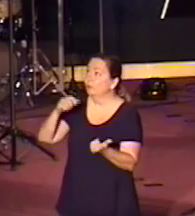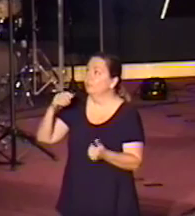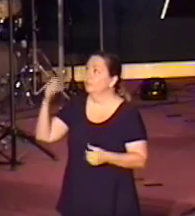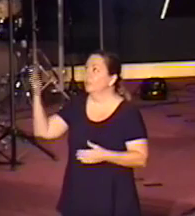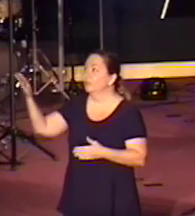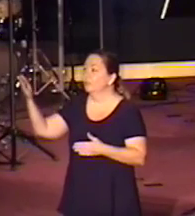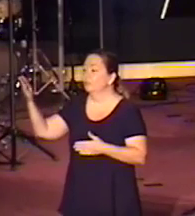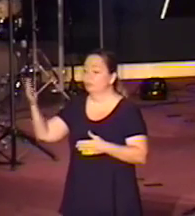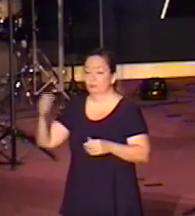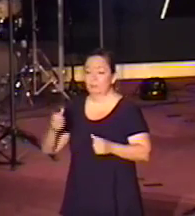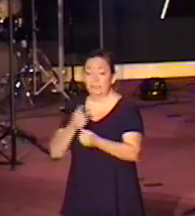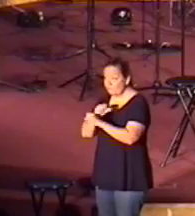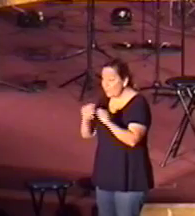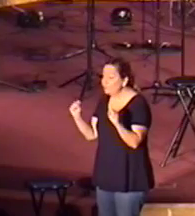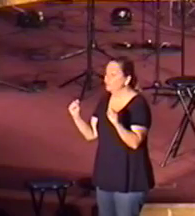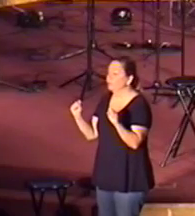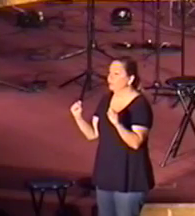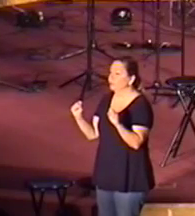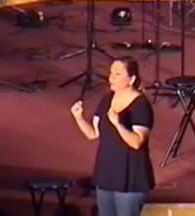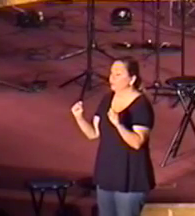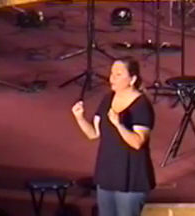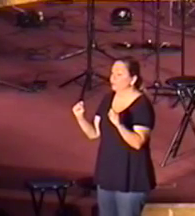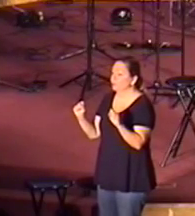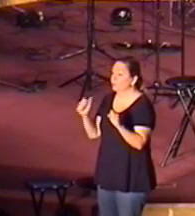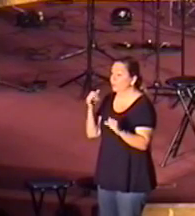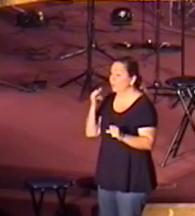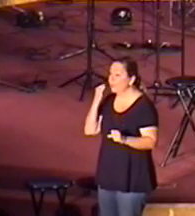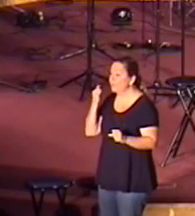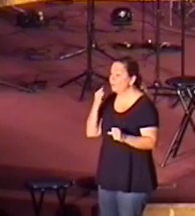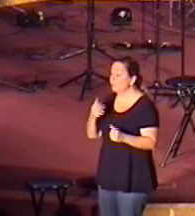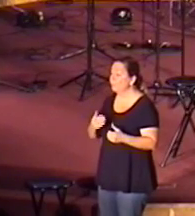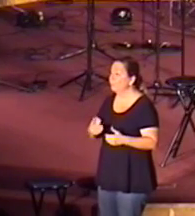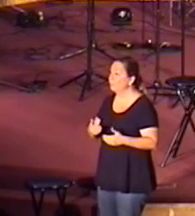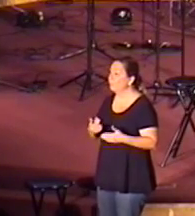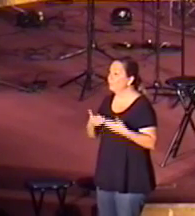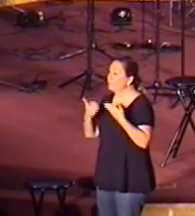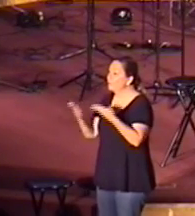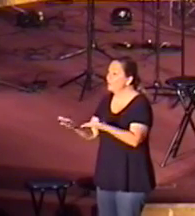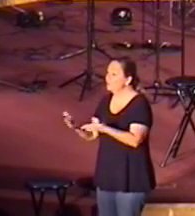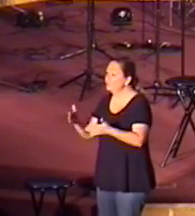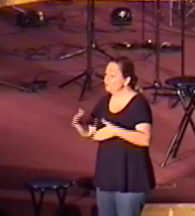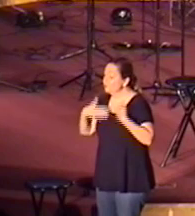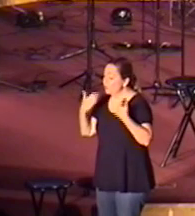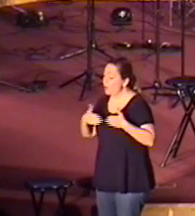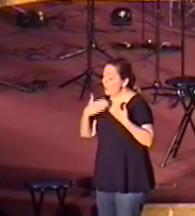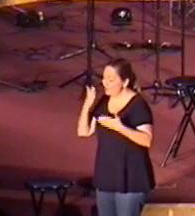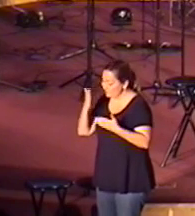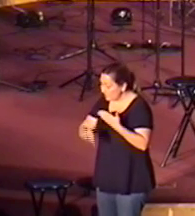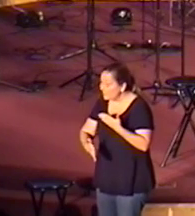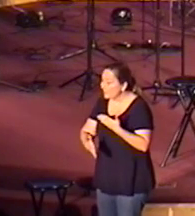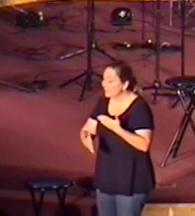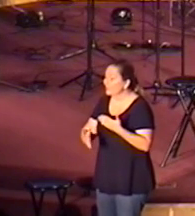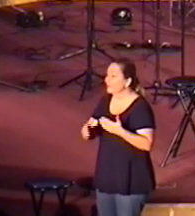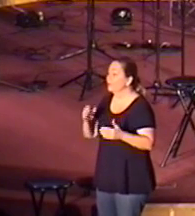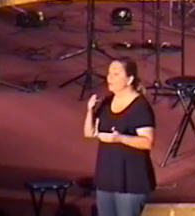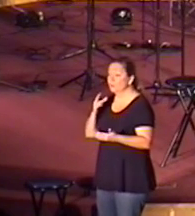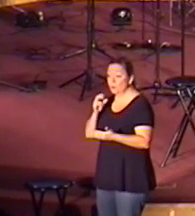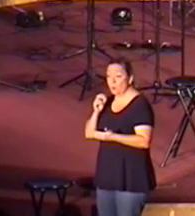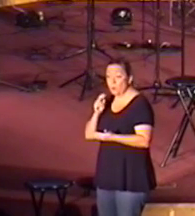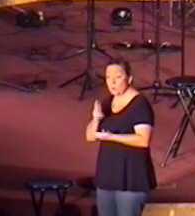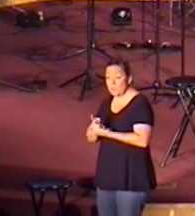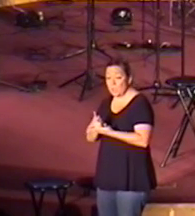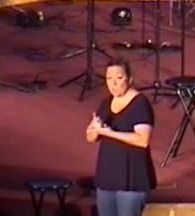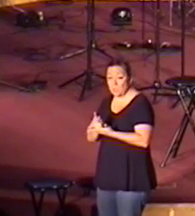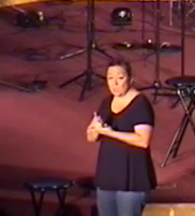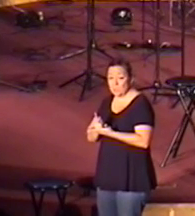your salvation. And it brings joy at the end of the game. So it's okay if he's poured out